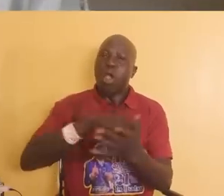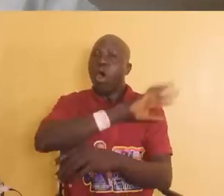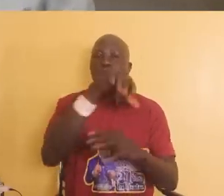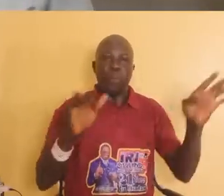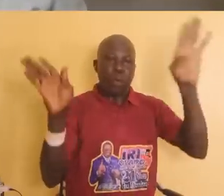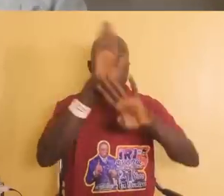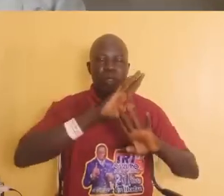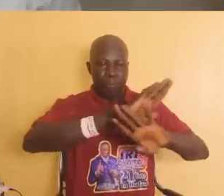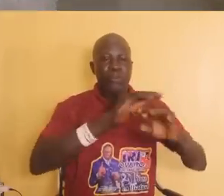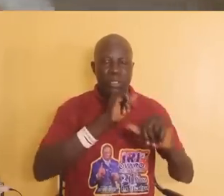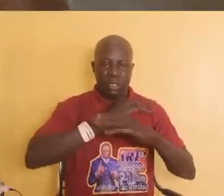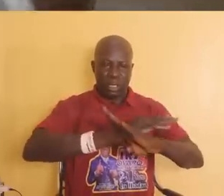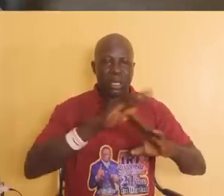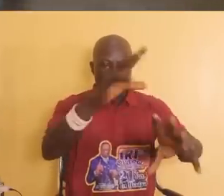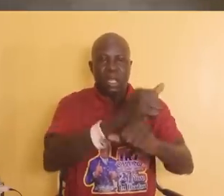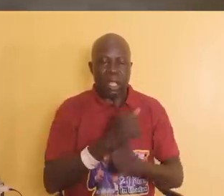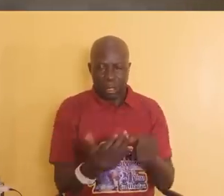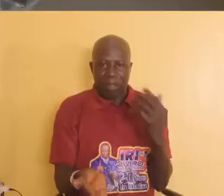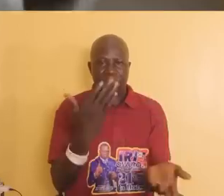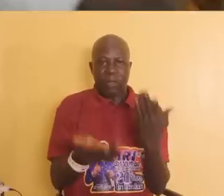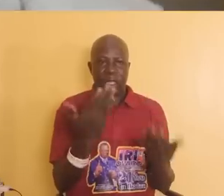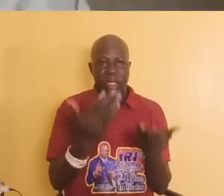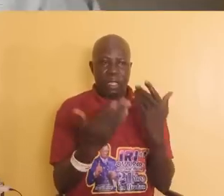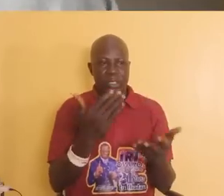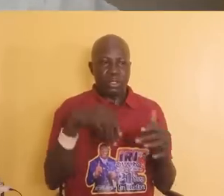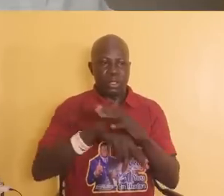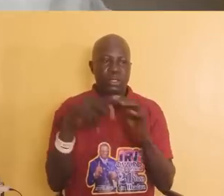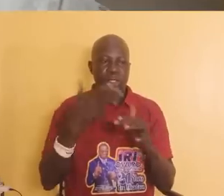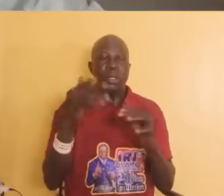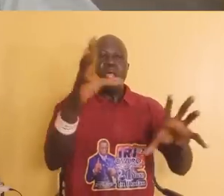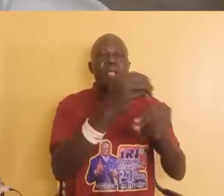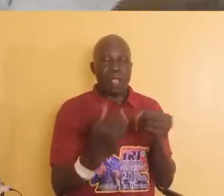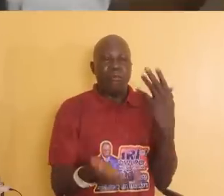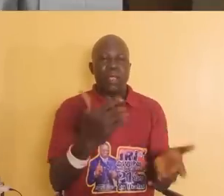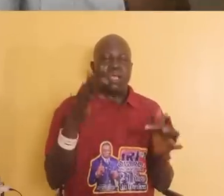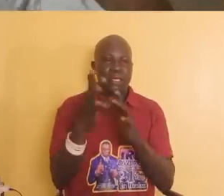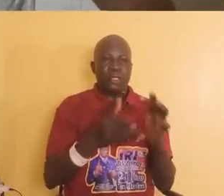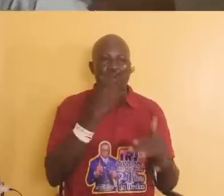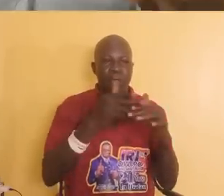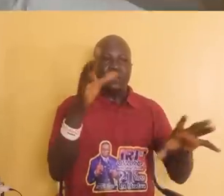I will leave. I will